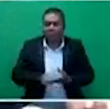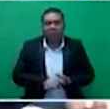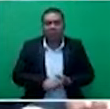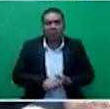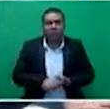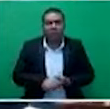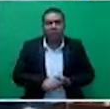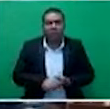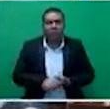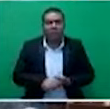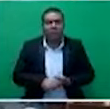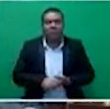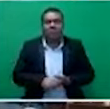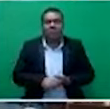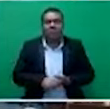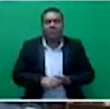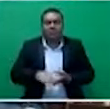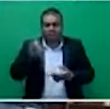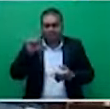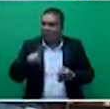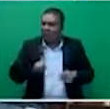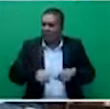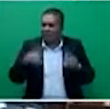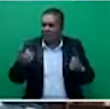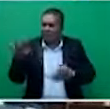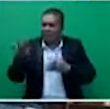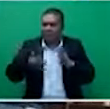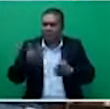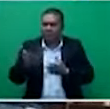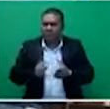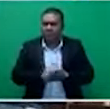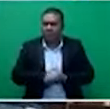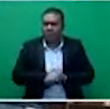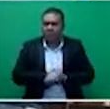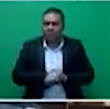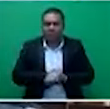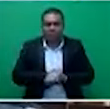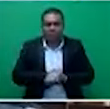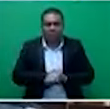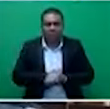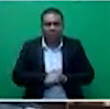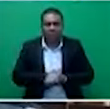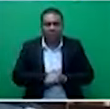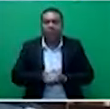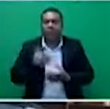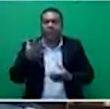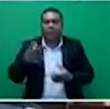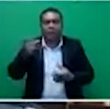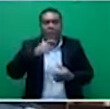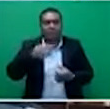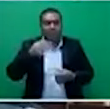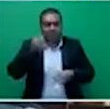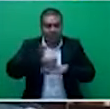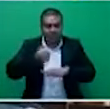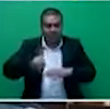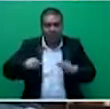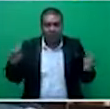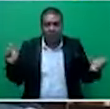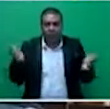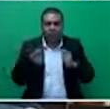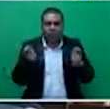package, rescue lending like they did in Greece. It has come after governments have been toppled. It has come after the government changed a lot of